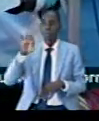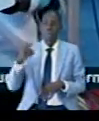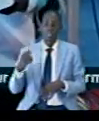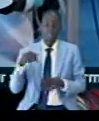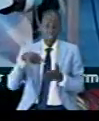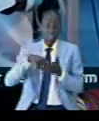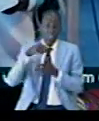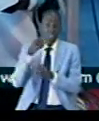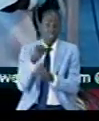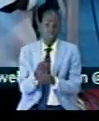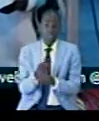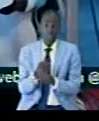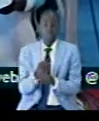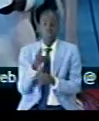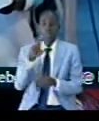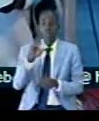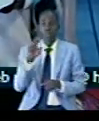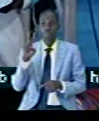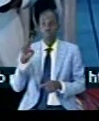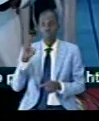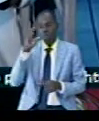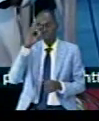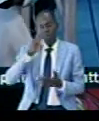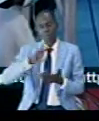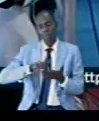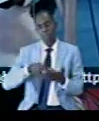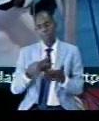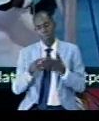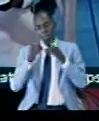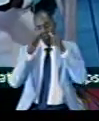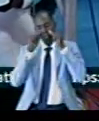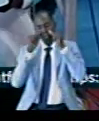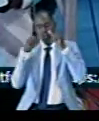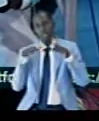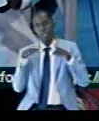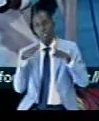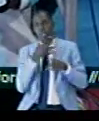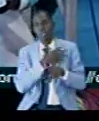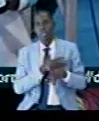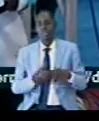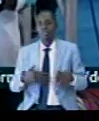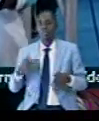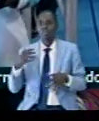year, he collapsed. And then 2 days after,